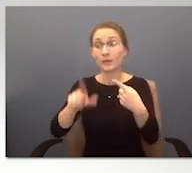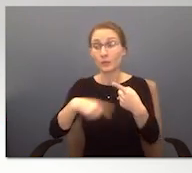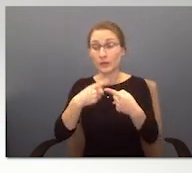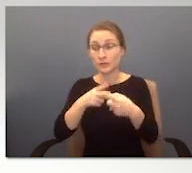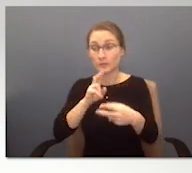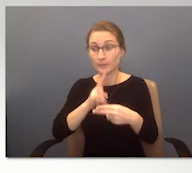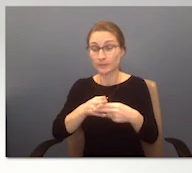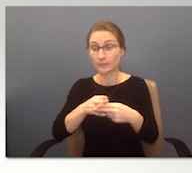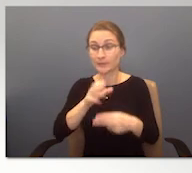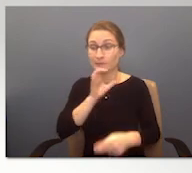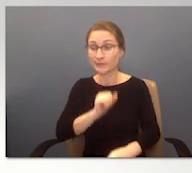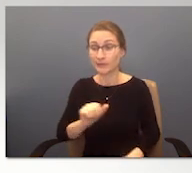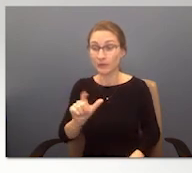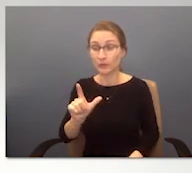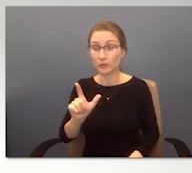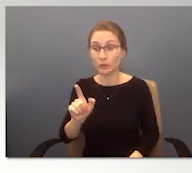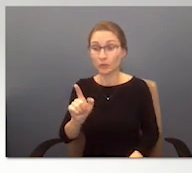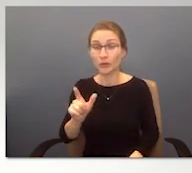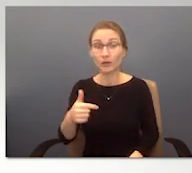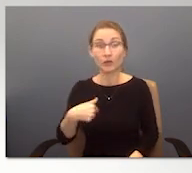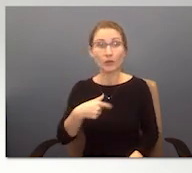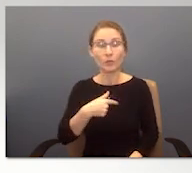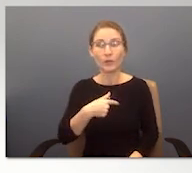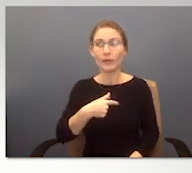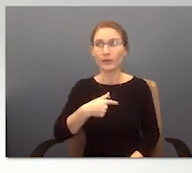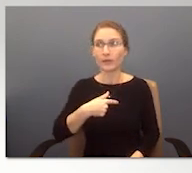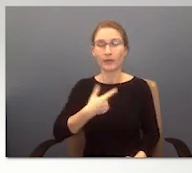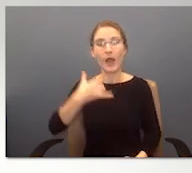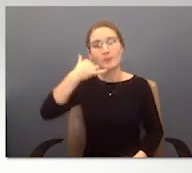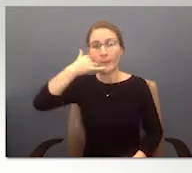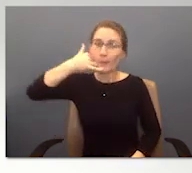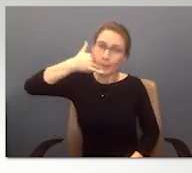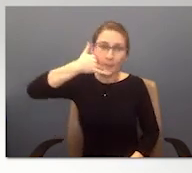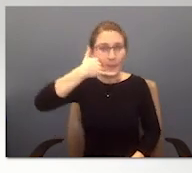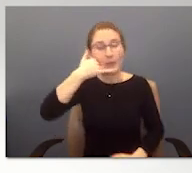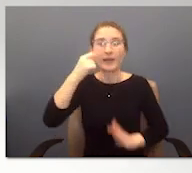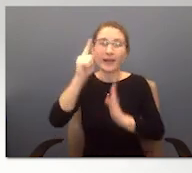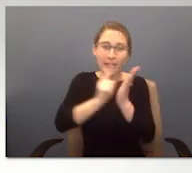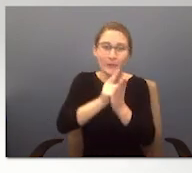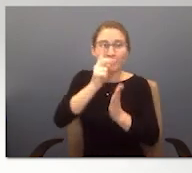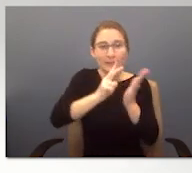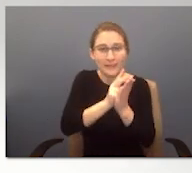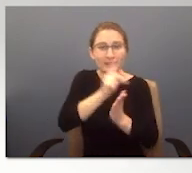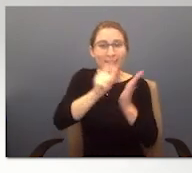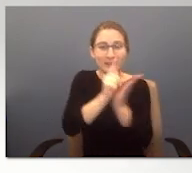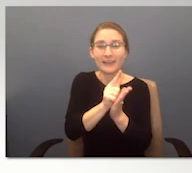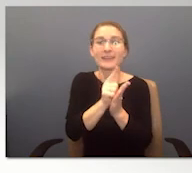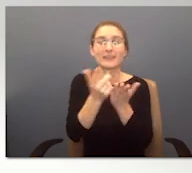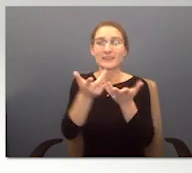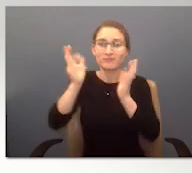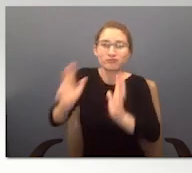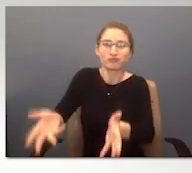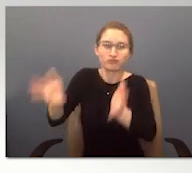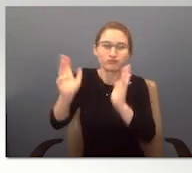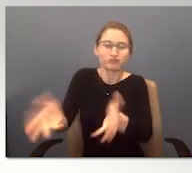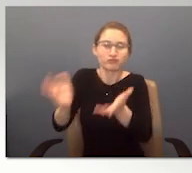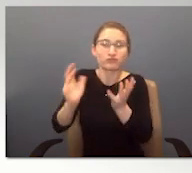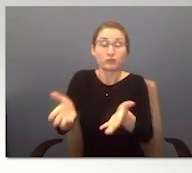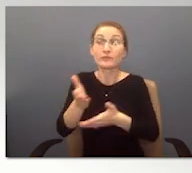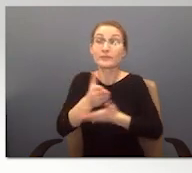about when you turned 21, Mhm. oh, we've had hour conversations about 21, and I'm like, I'm just praying she lives to